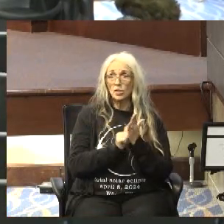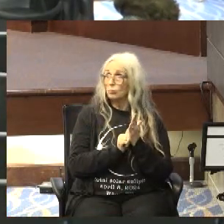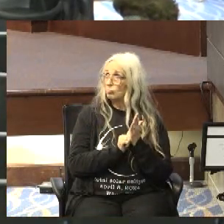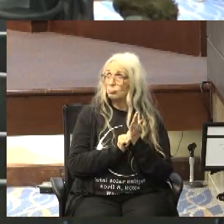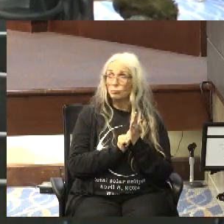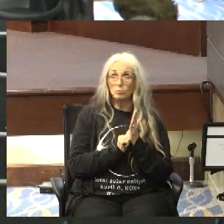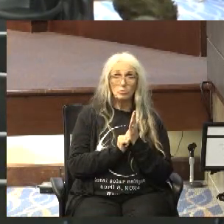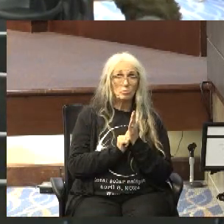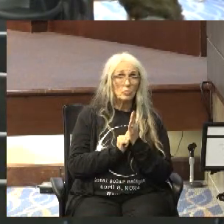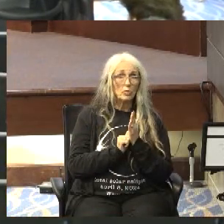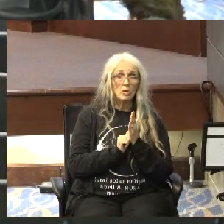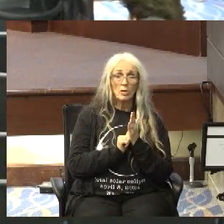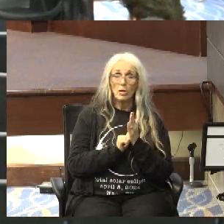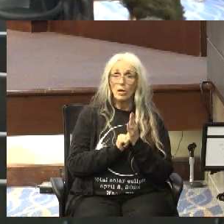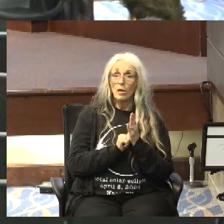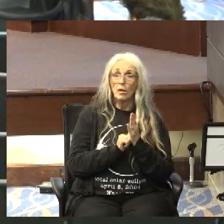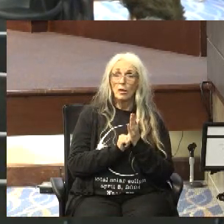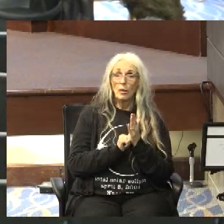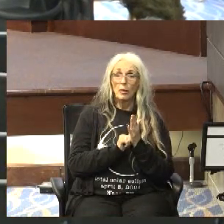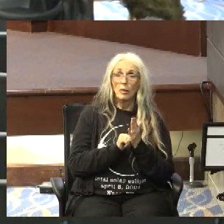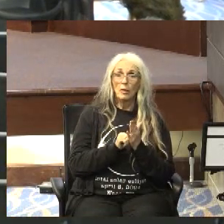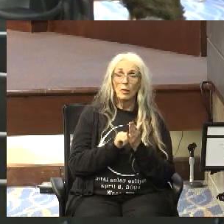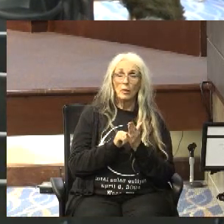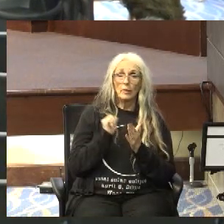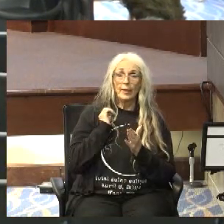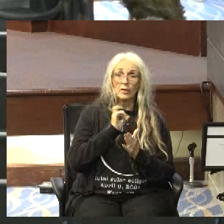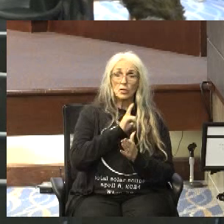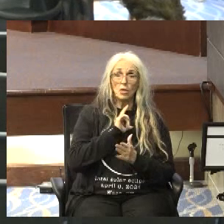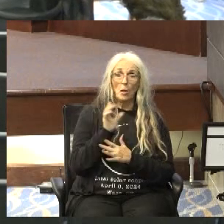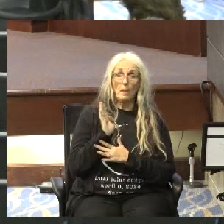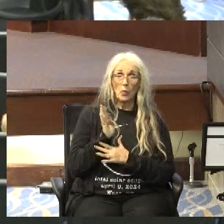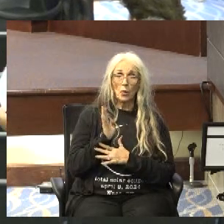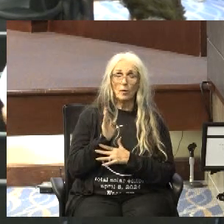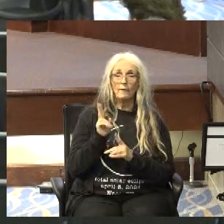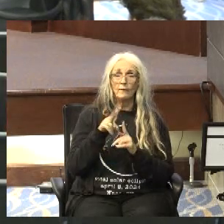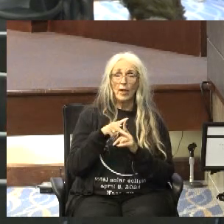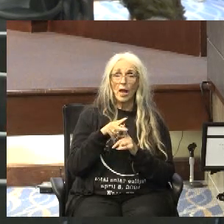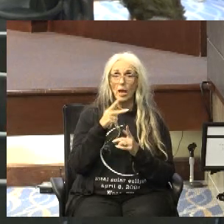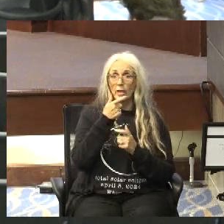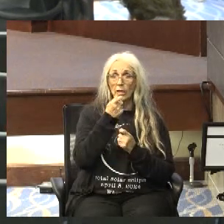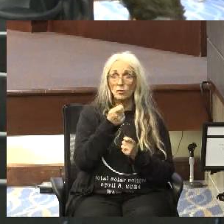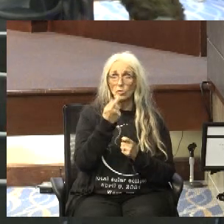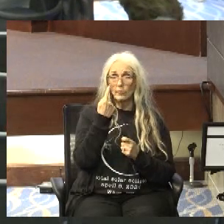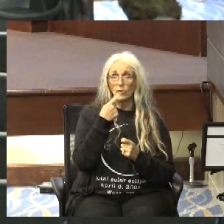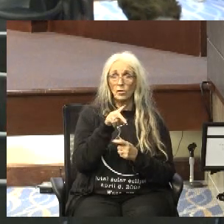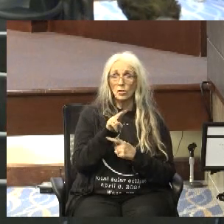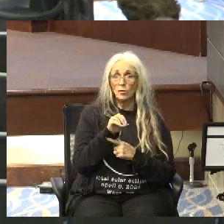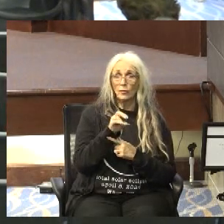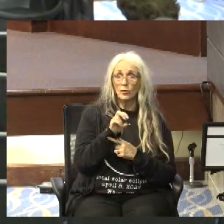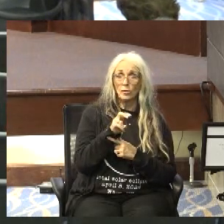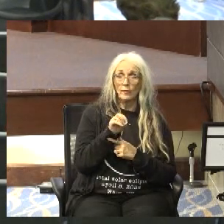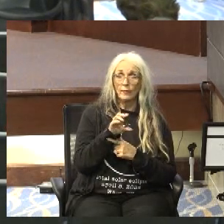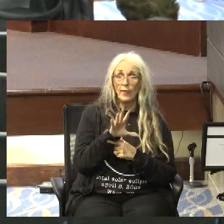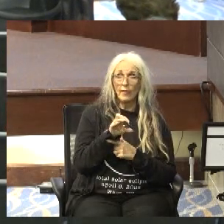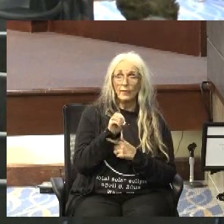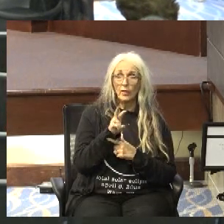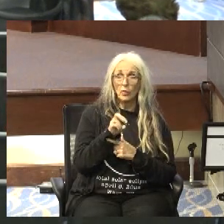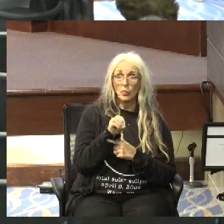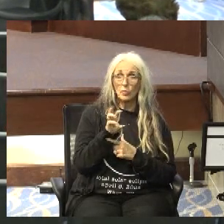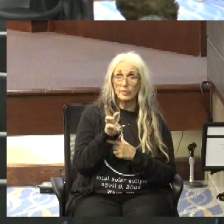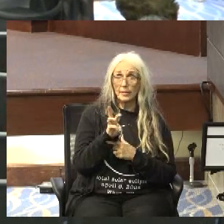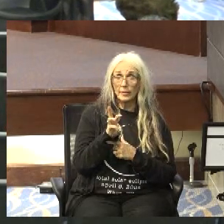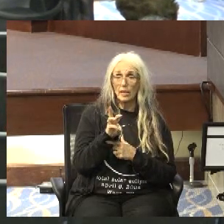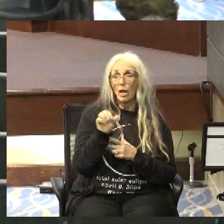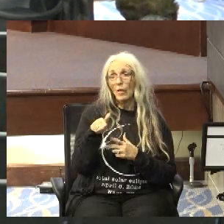Member Borderud has filed affidavits of substantial interest for 202, 204, 205, and 206. So other